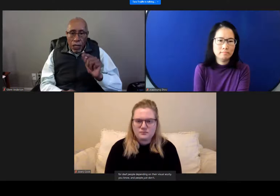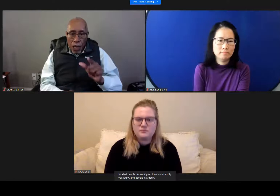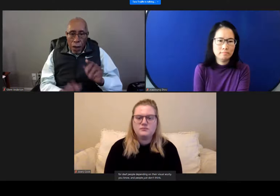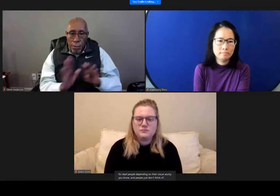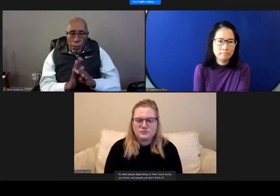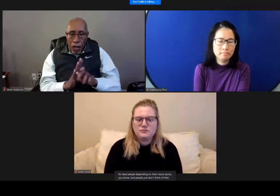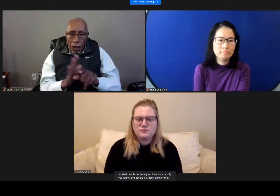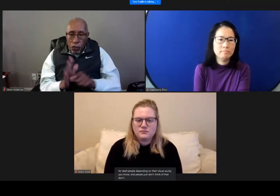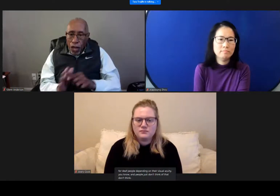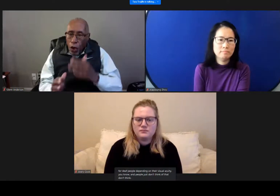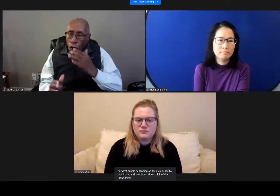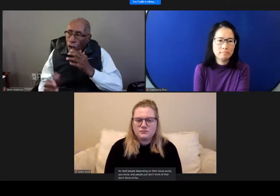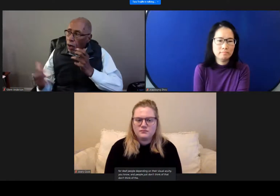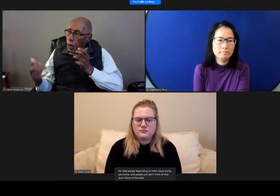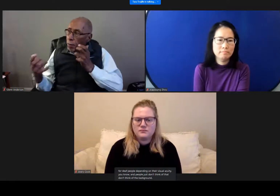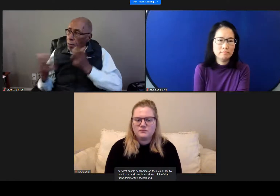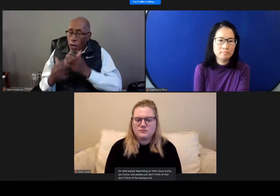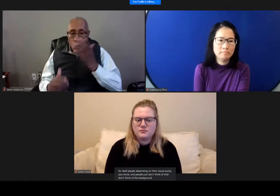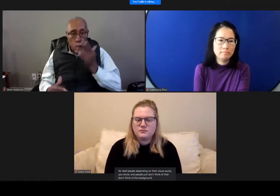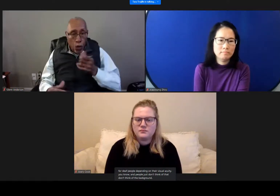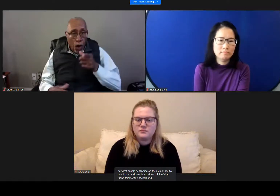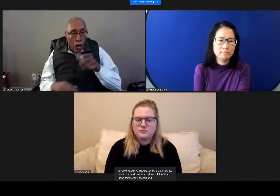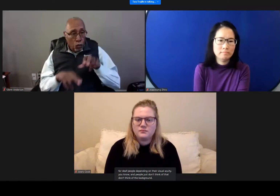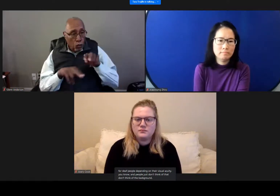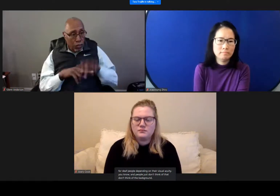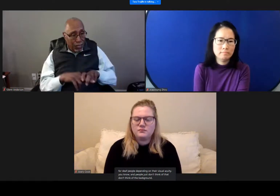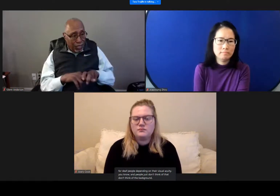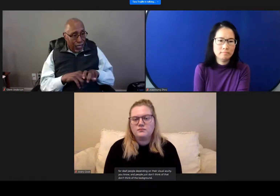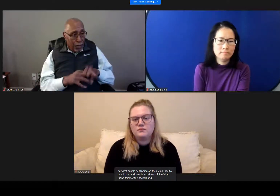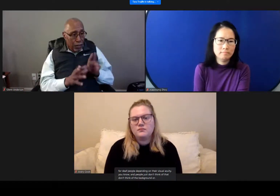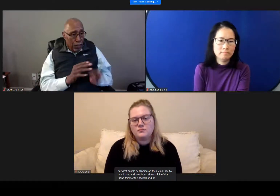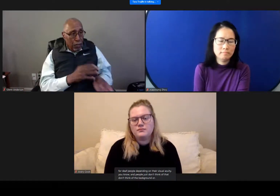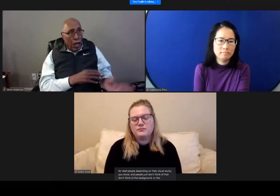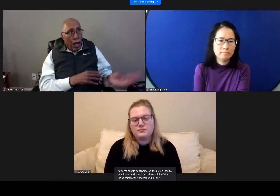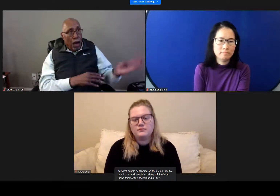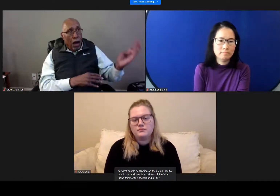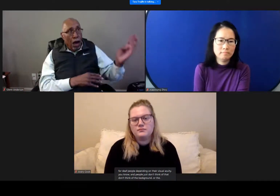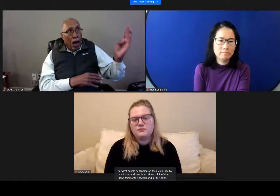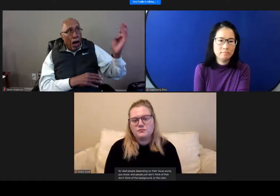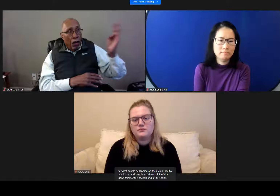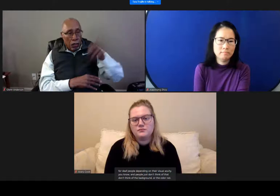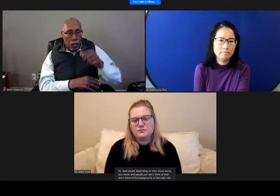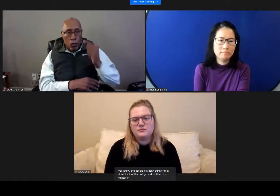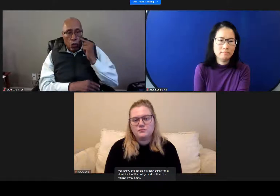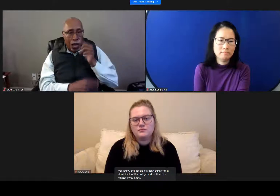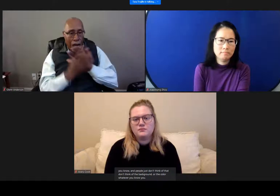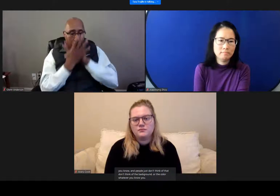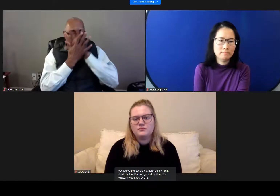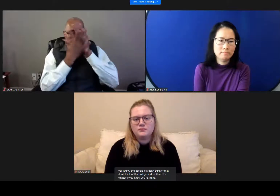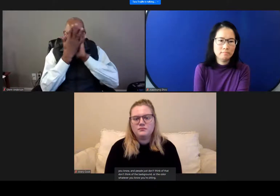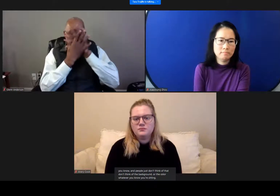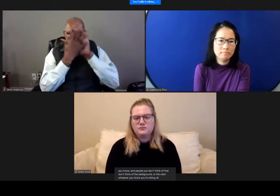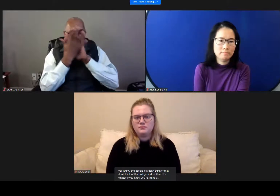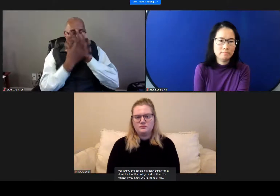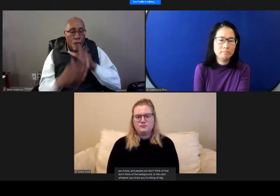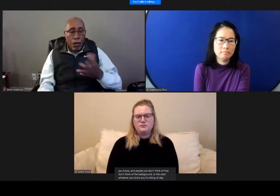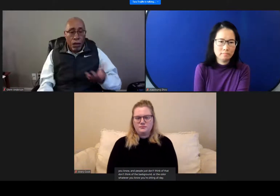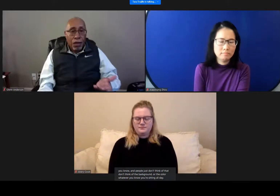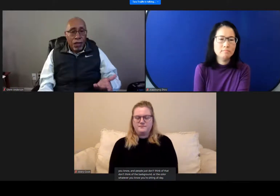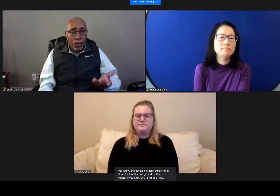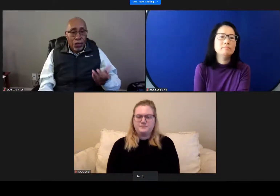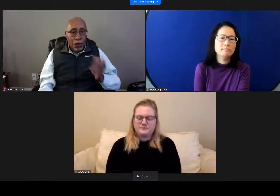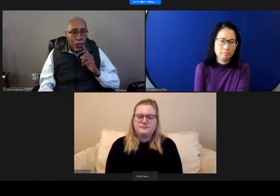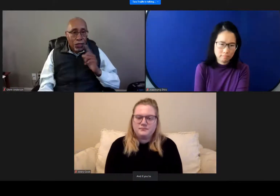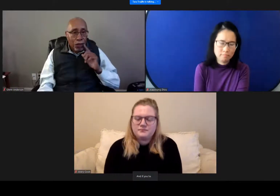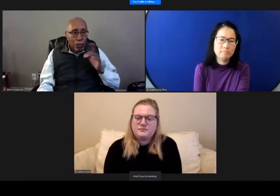think of that, don't think of the background or the color or whatever. You're sitting all day, and